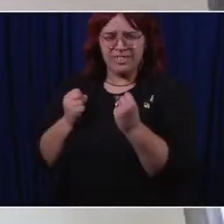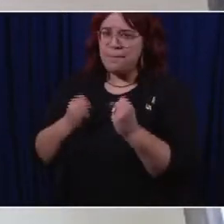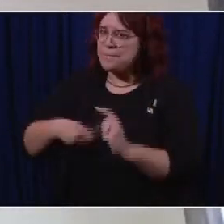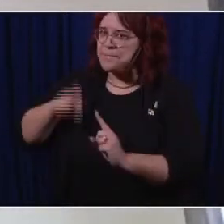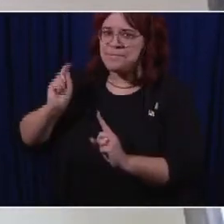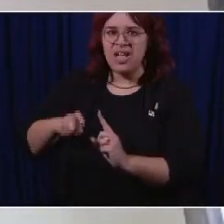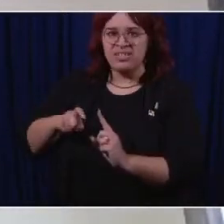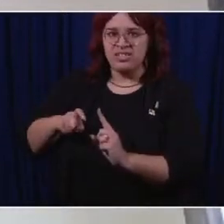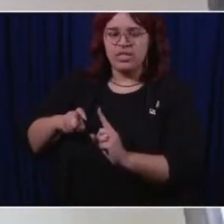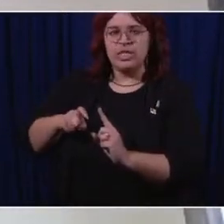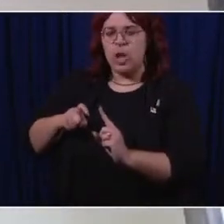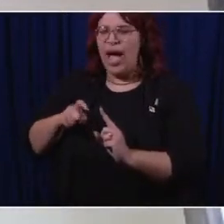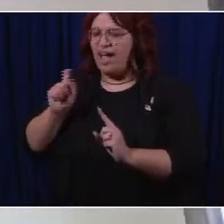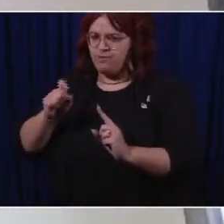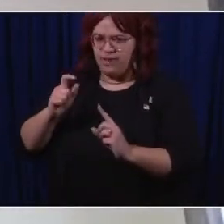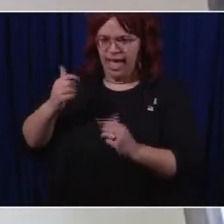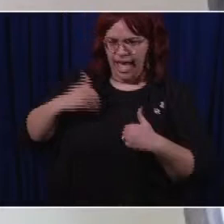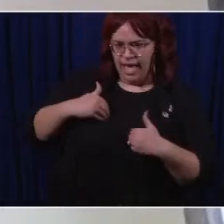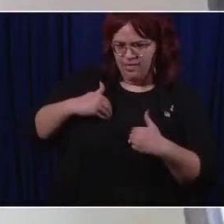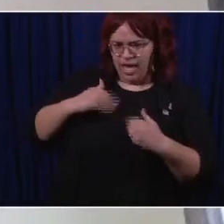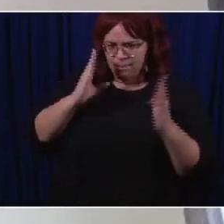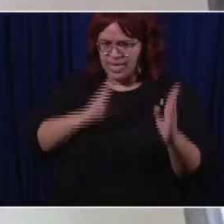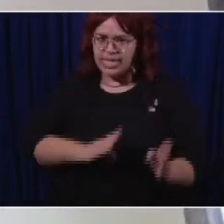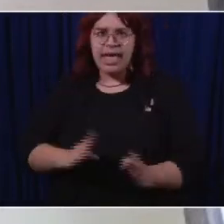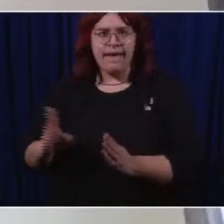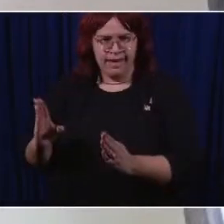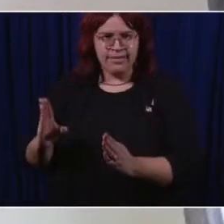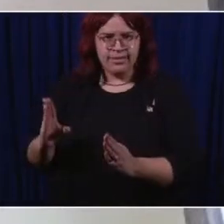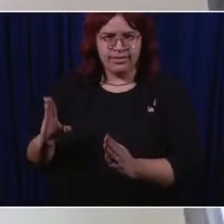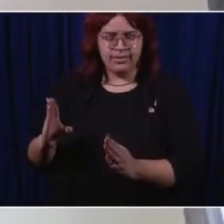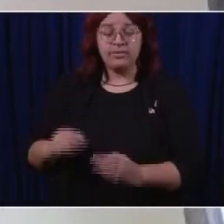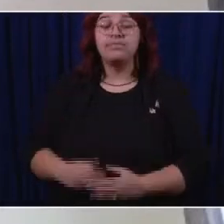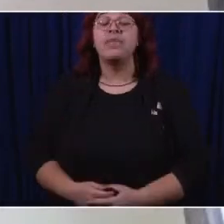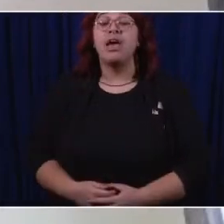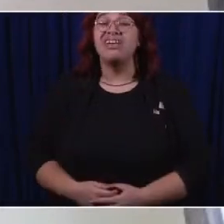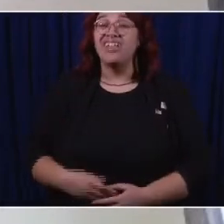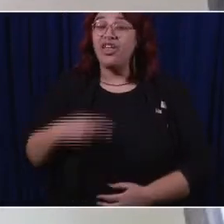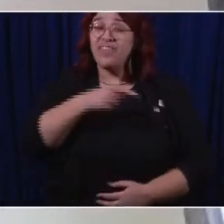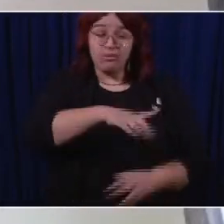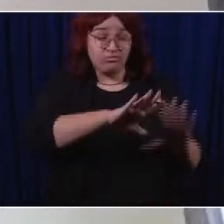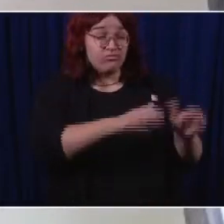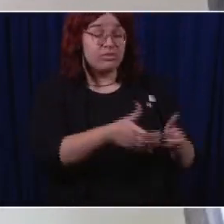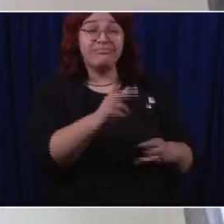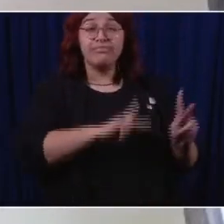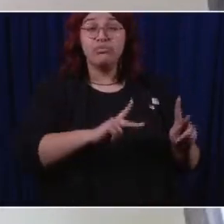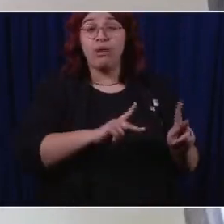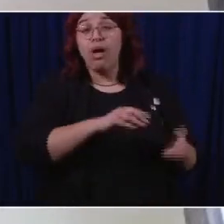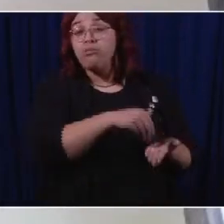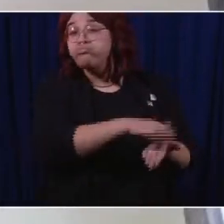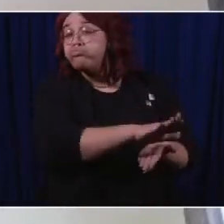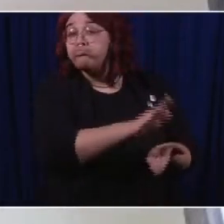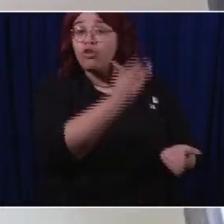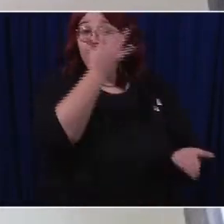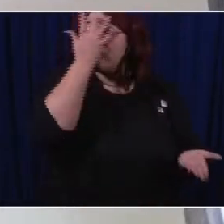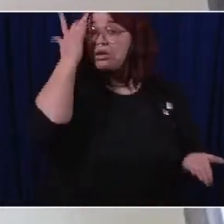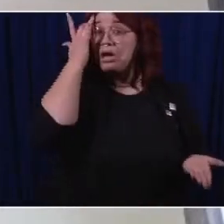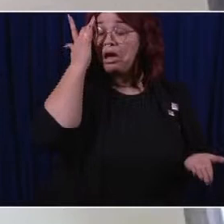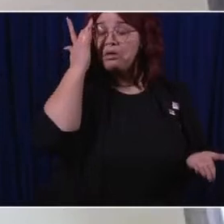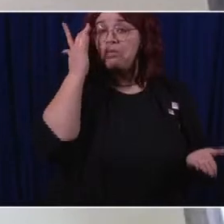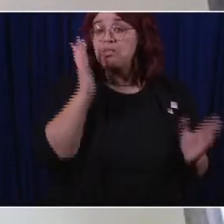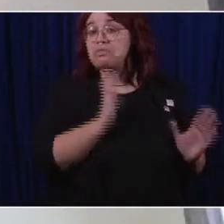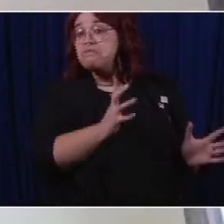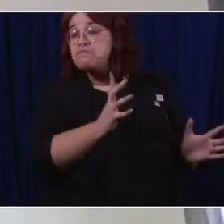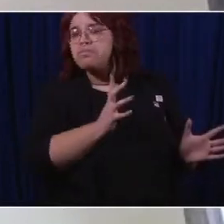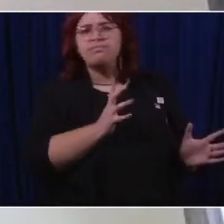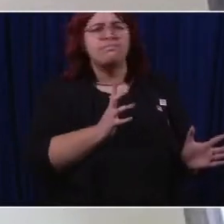this. So I just want to assure people we have not forgotten. We've been able to identify the number. We've looked at different providers